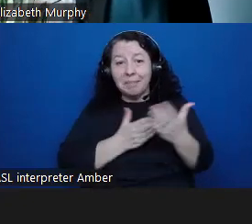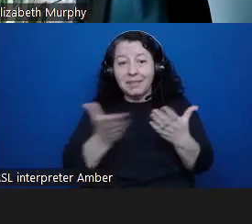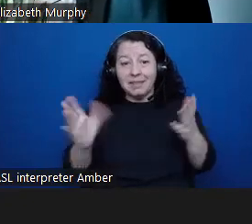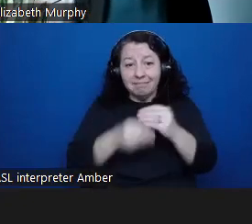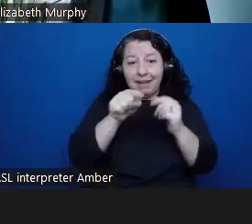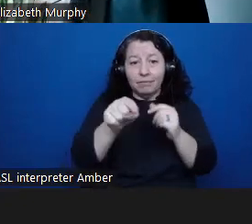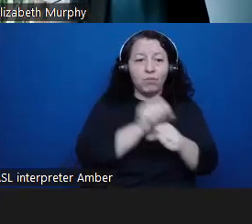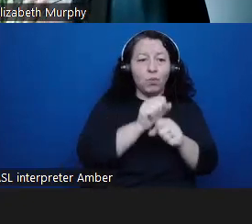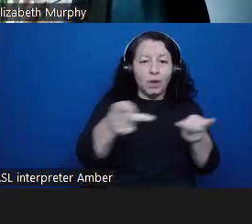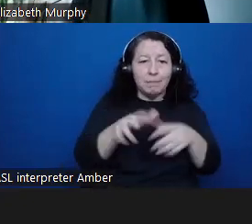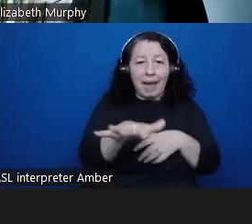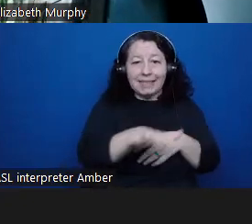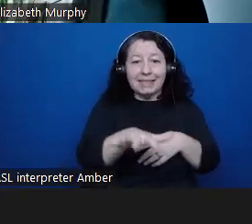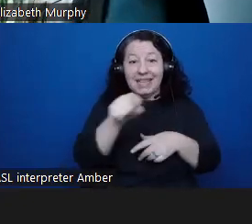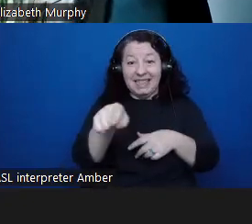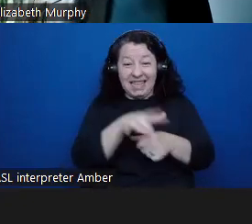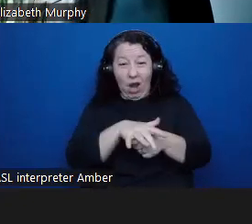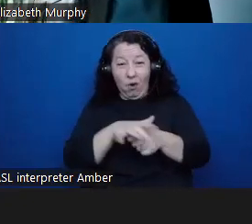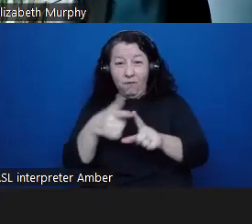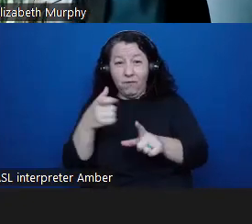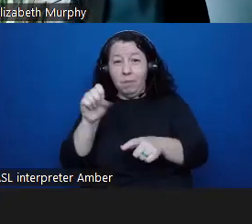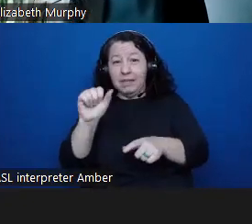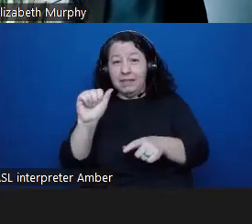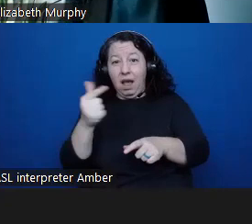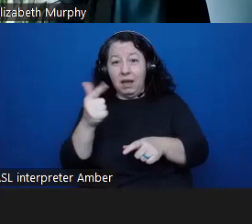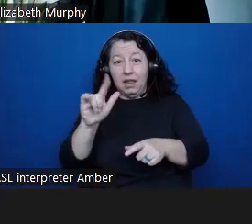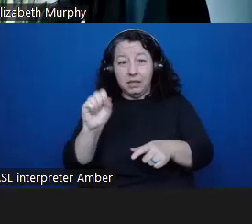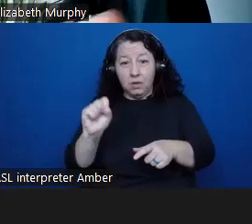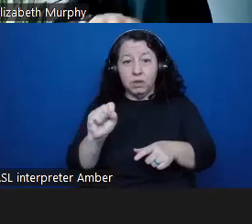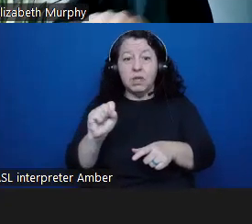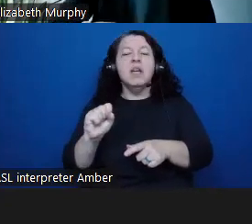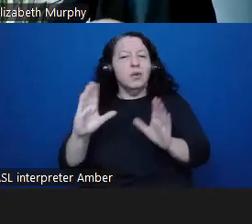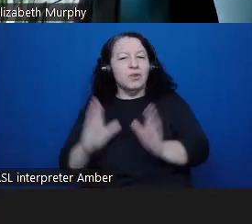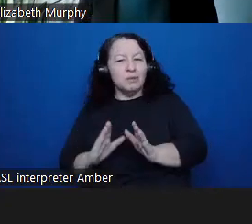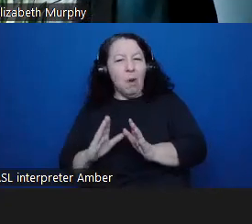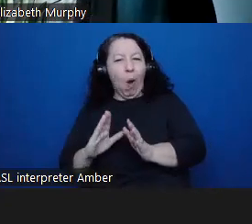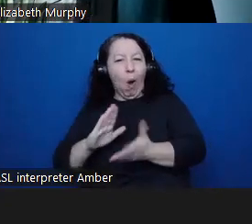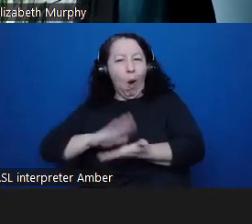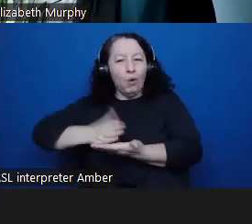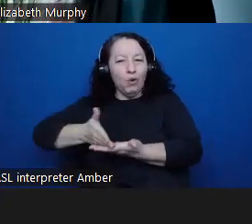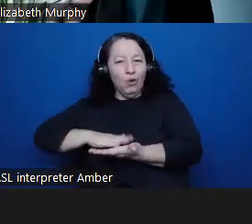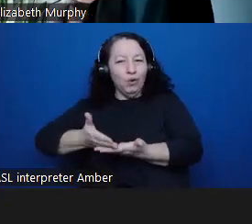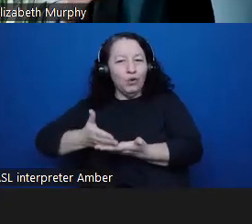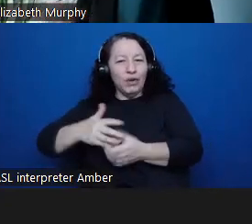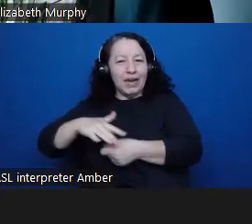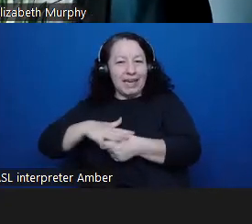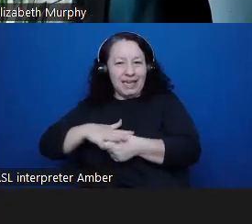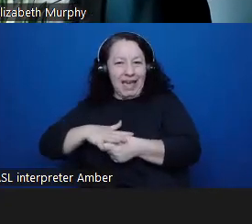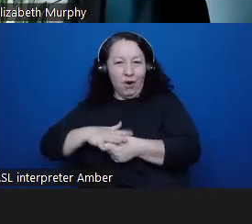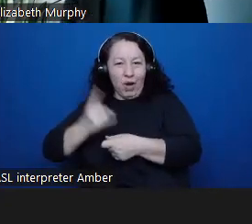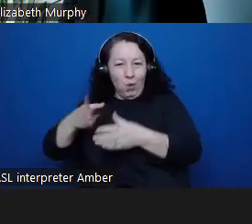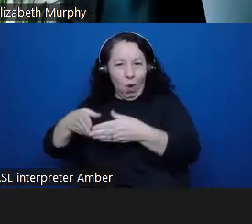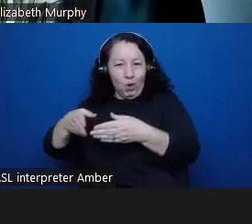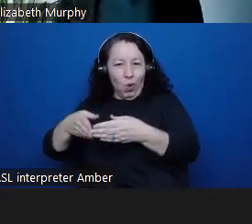from Sagalasus, there was a small cooking hearth found in a corner, in one of the corners of the room. It's indicated in the kind of orange circle